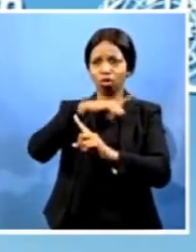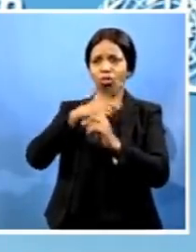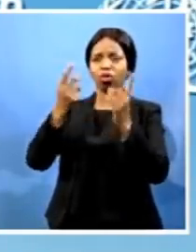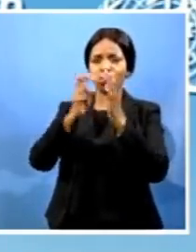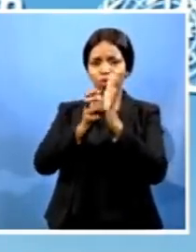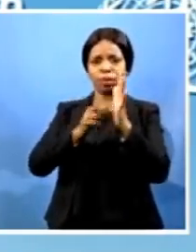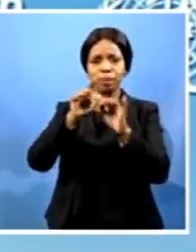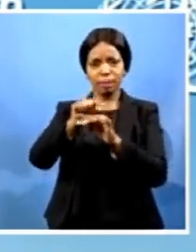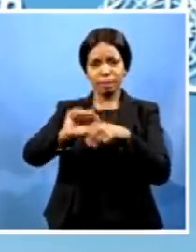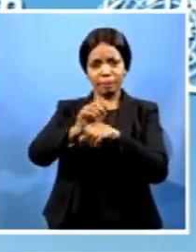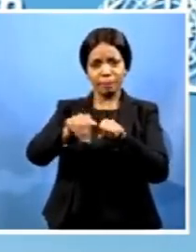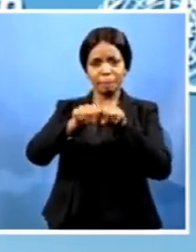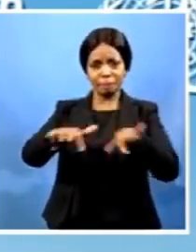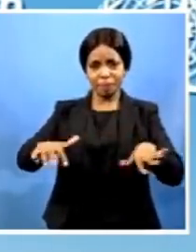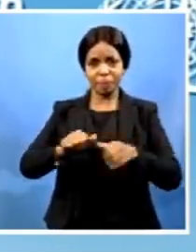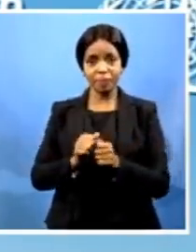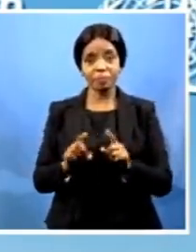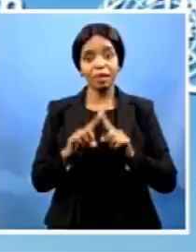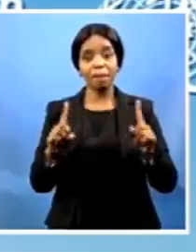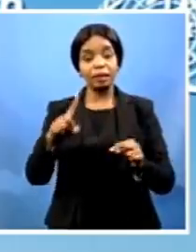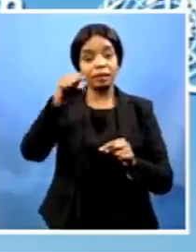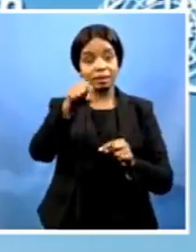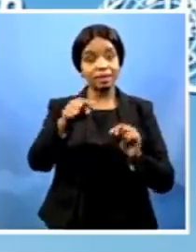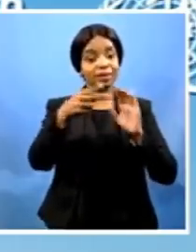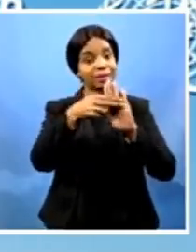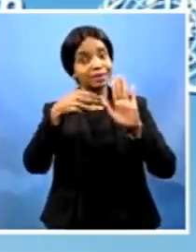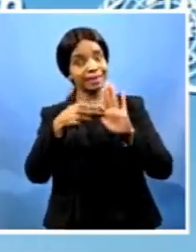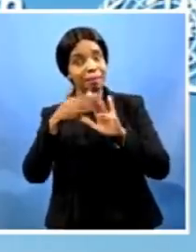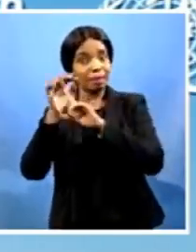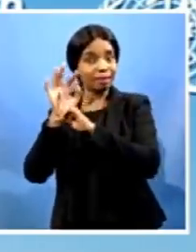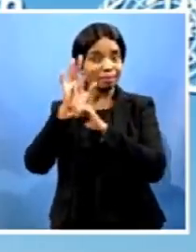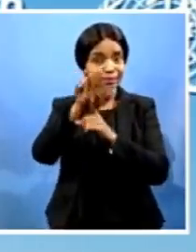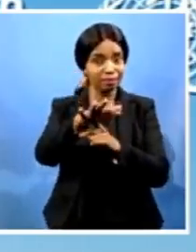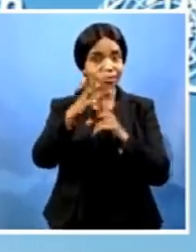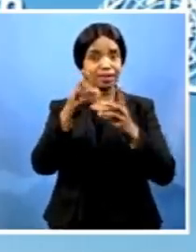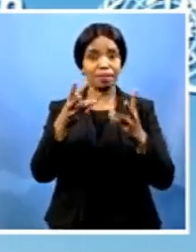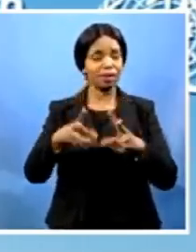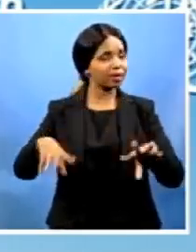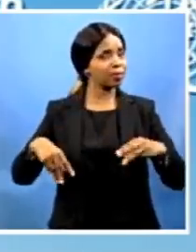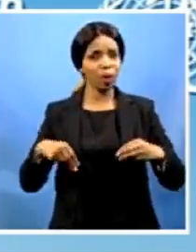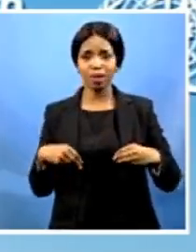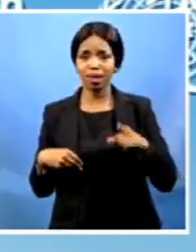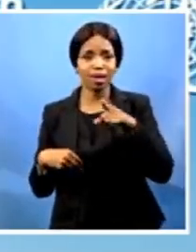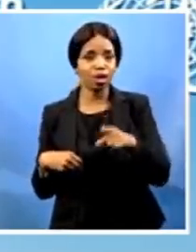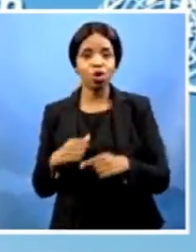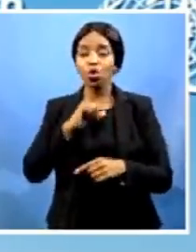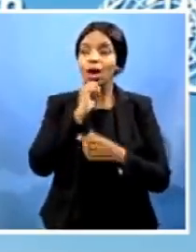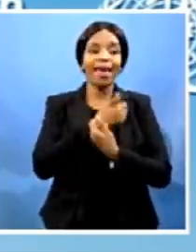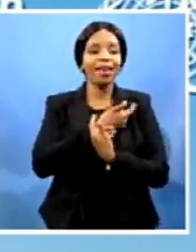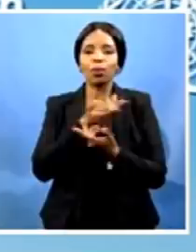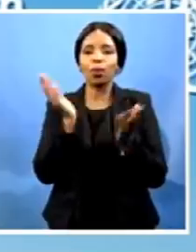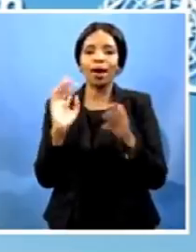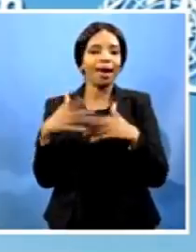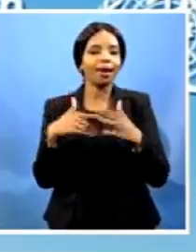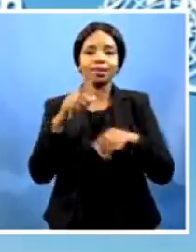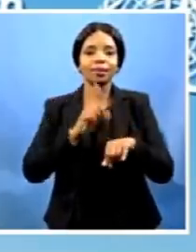are never acceptable anywhere at any time and must be fought in all countries. As I have said in